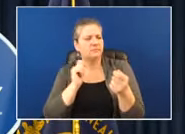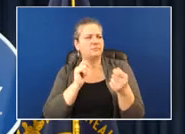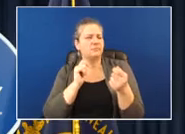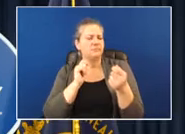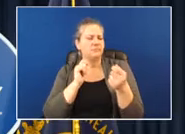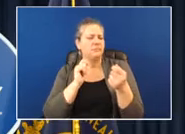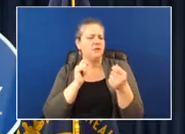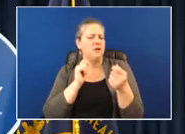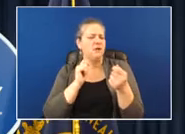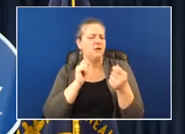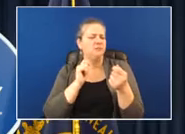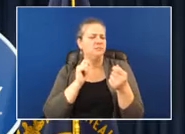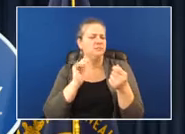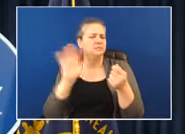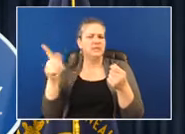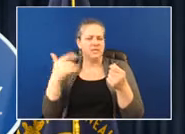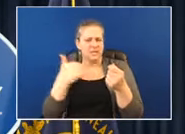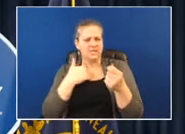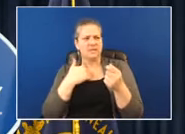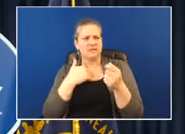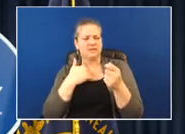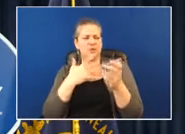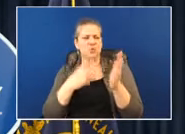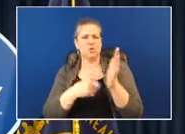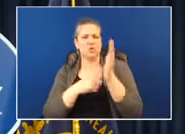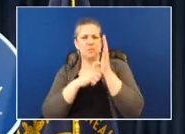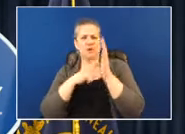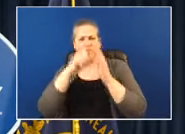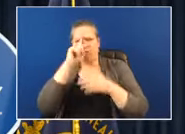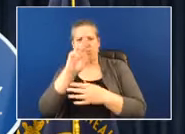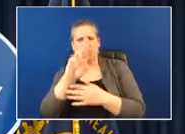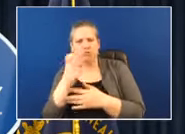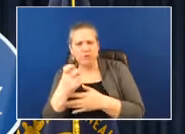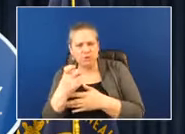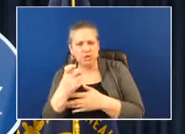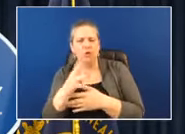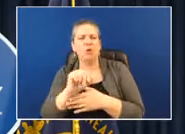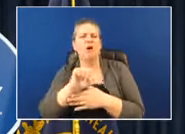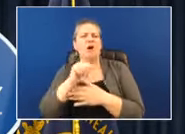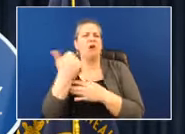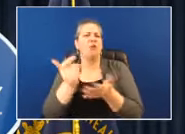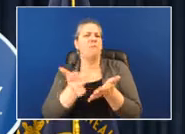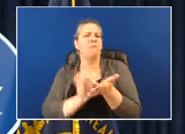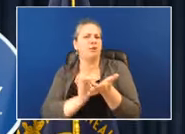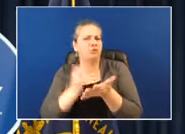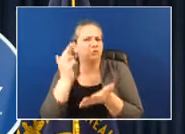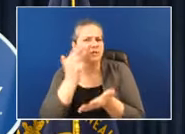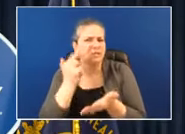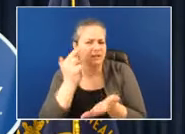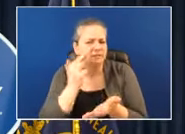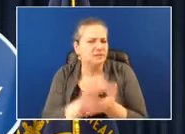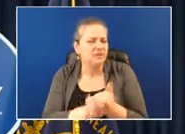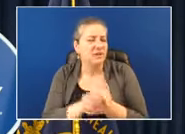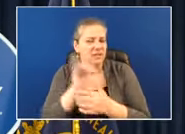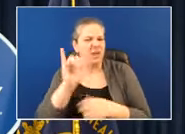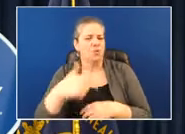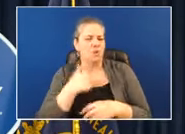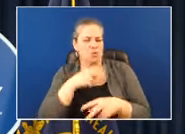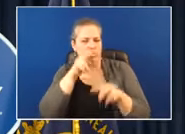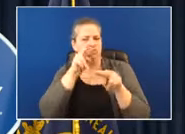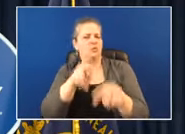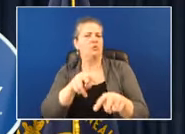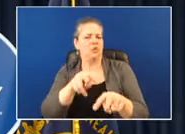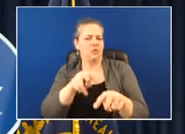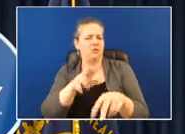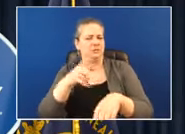the requirement for prescription or other medical uses. So it's something that we will look at. Its time